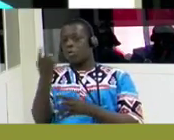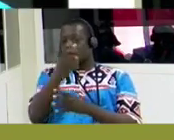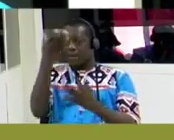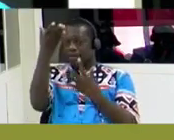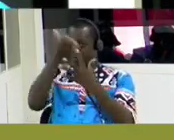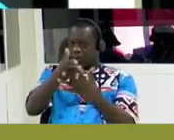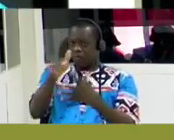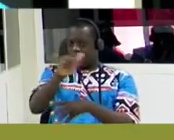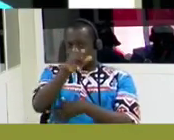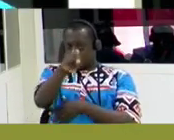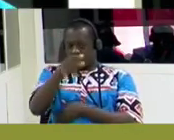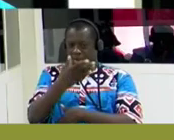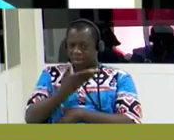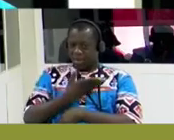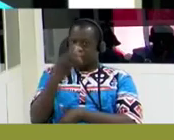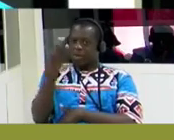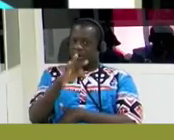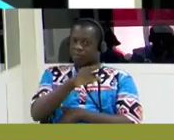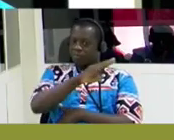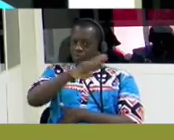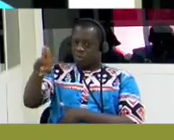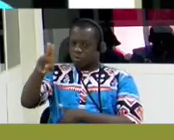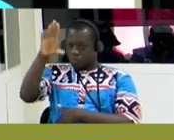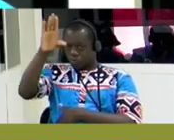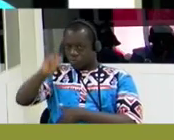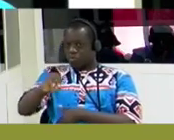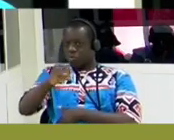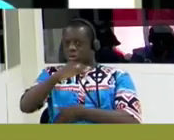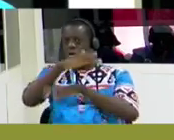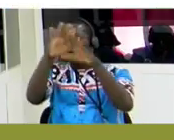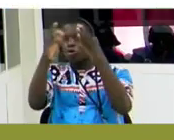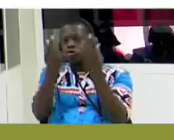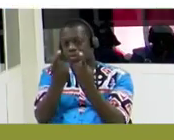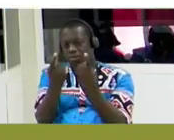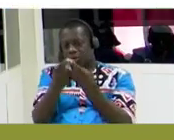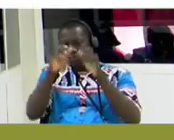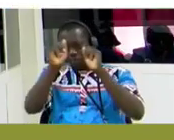Yeah. That if you didn't do it, something would happen to you.